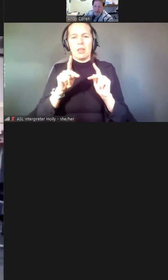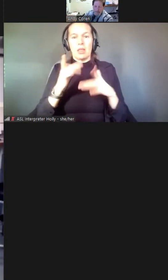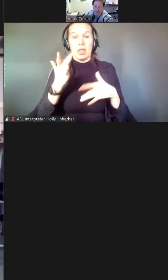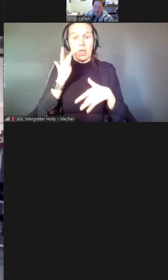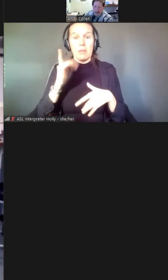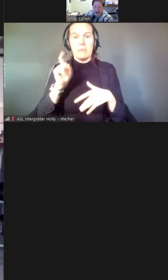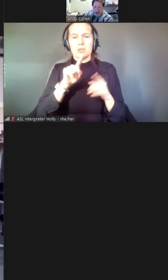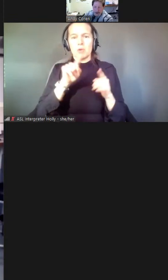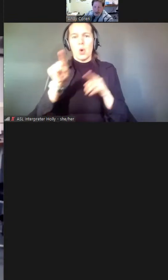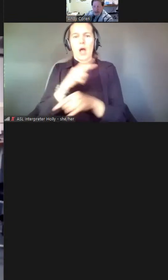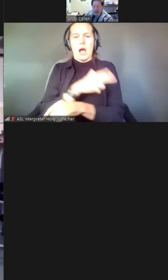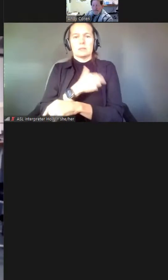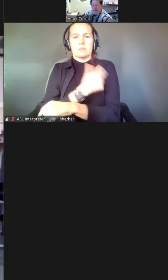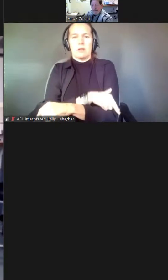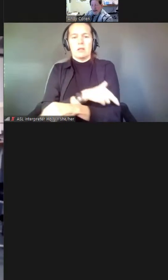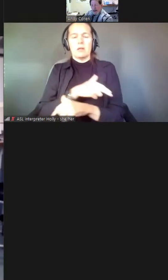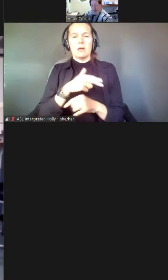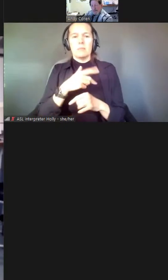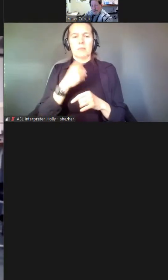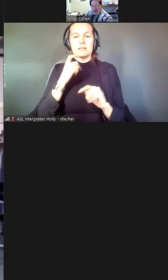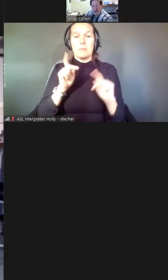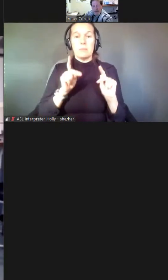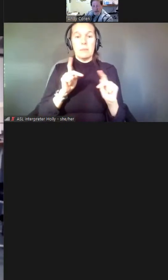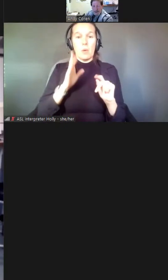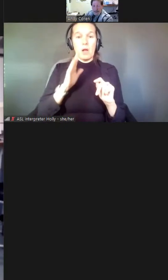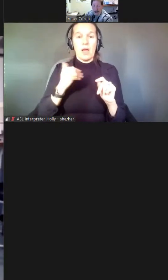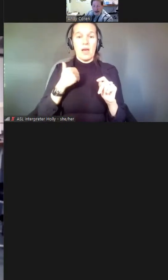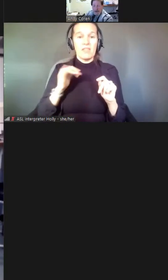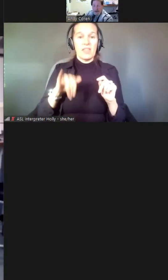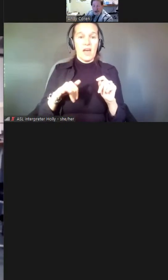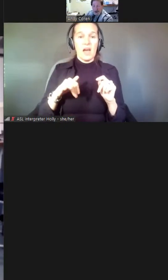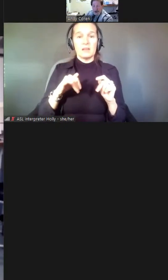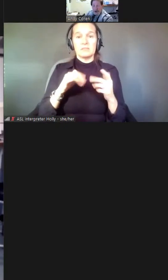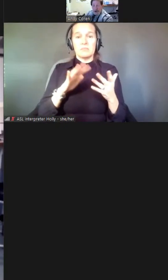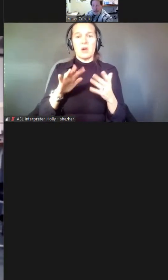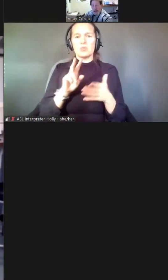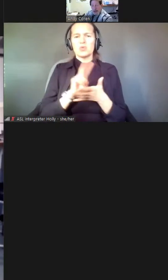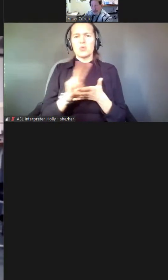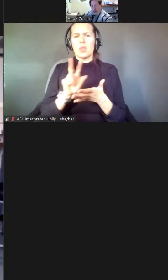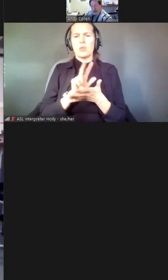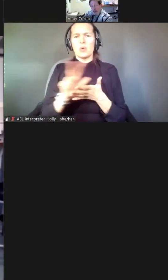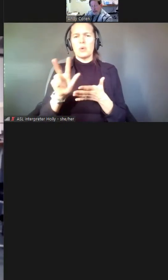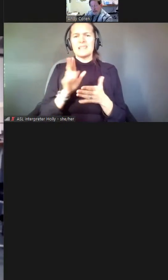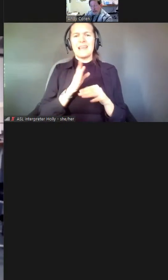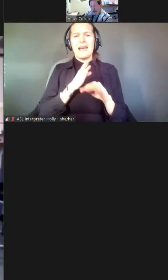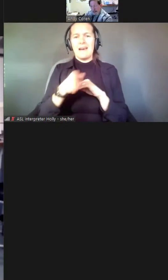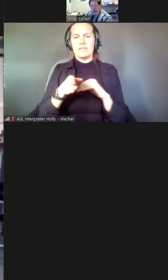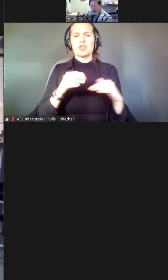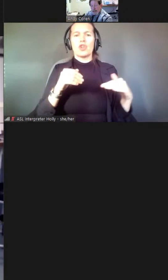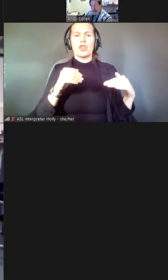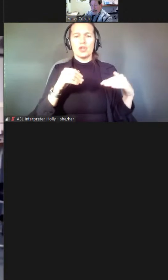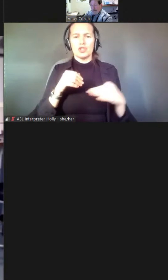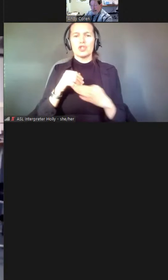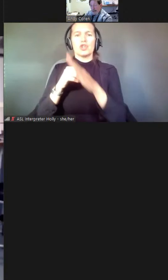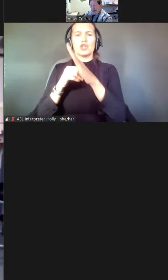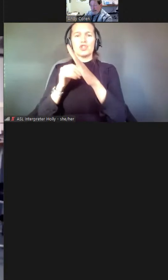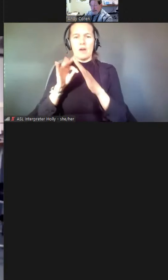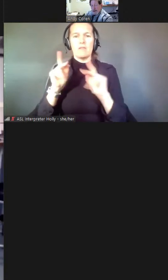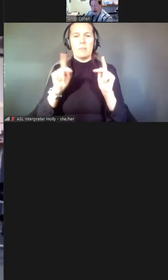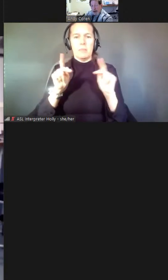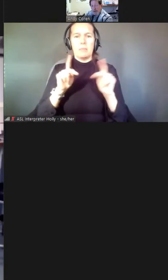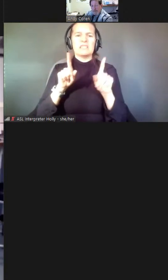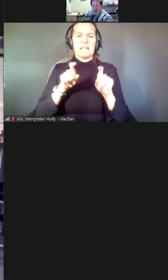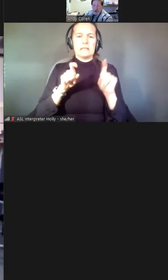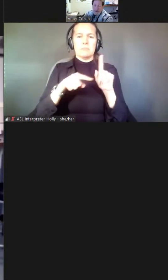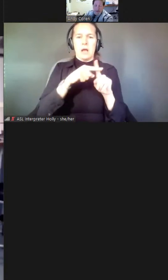will have that starting a couple of 2-3 weeks after the surge in cases. And then it takes a